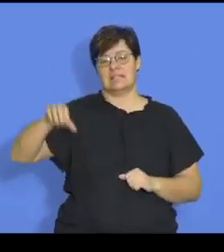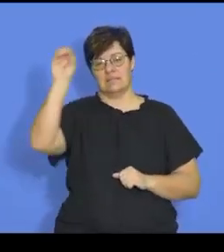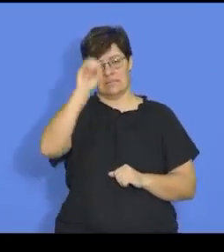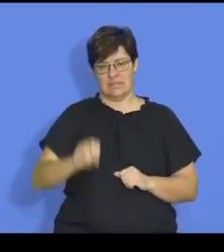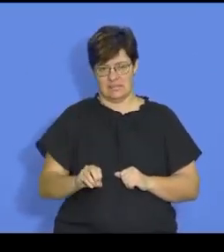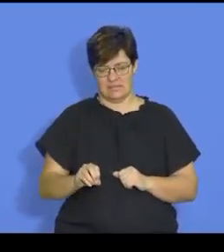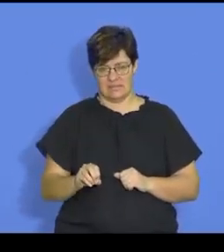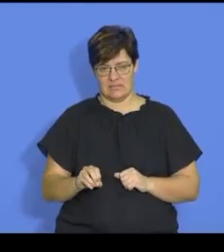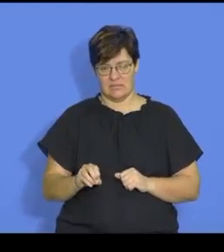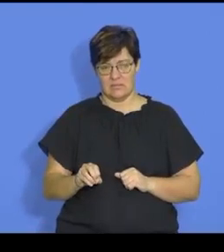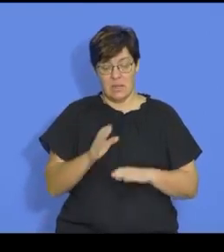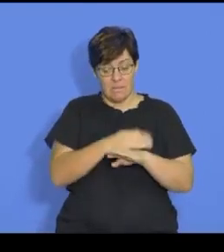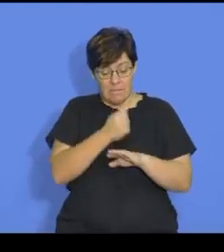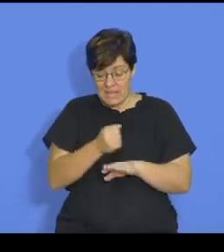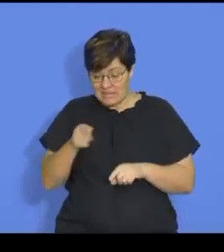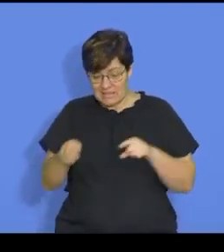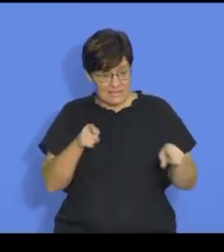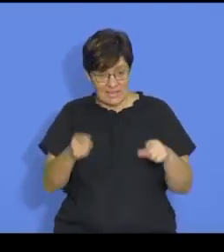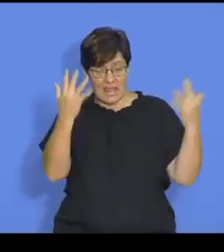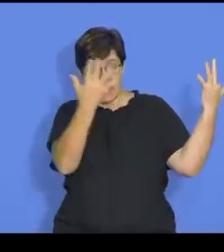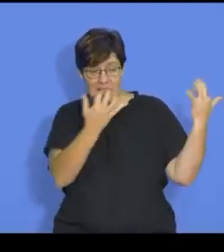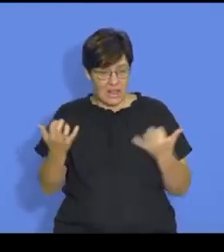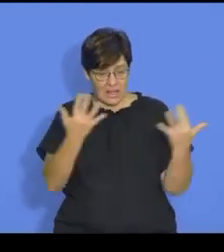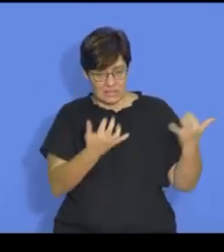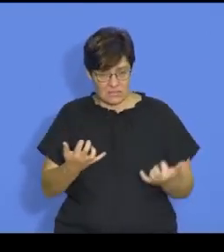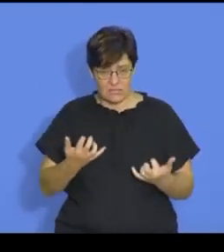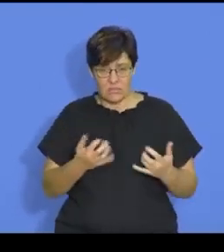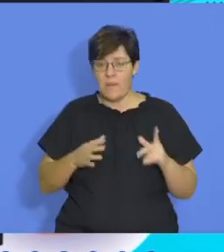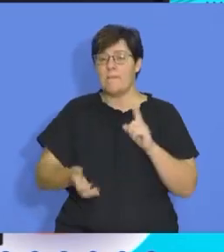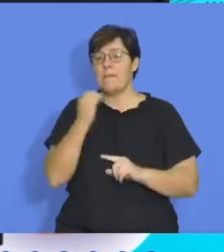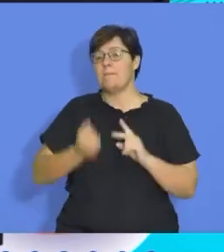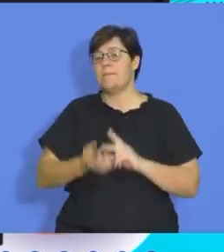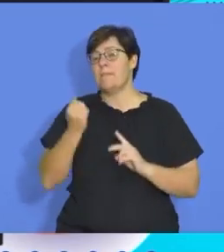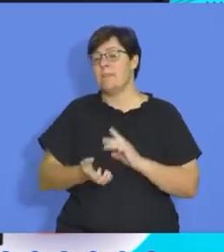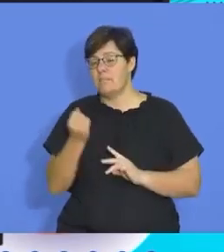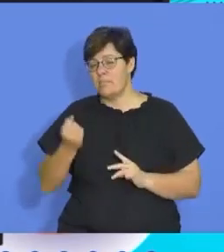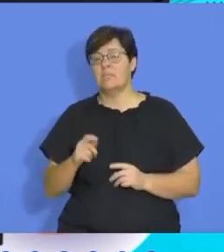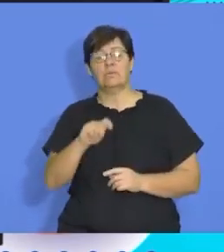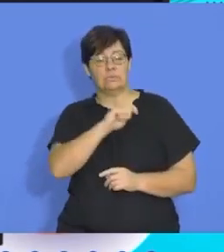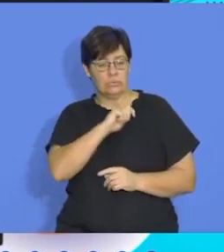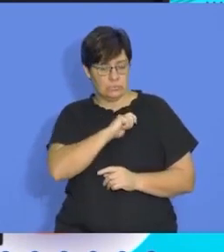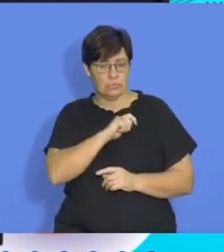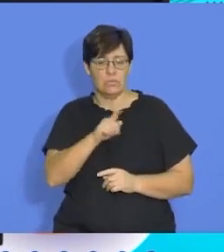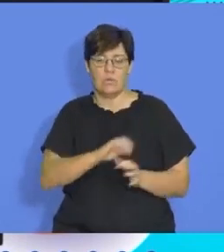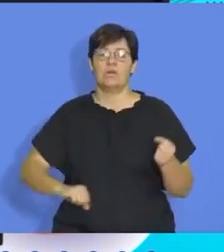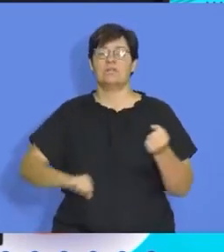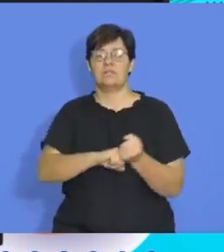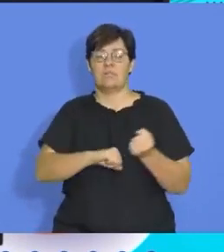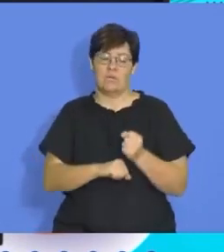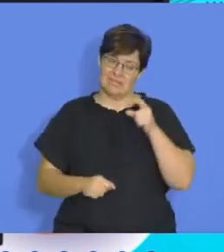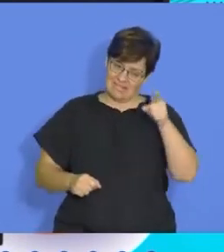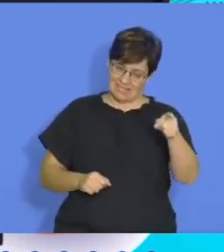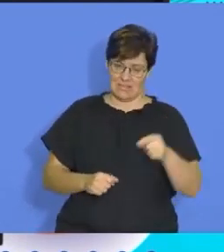contributed 16%, and based on your calculation, on your findings, obviously, you